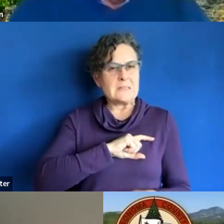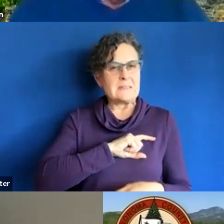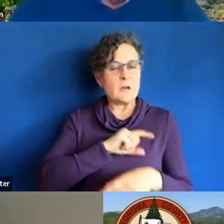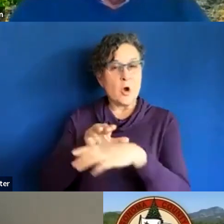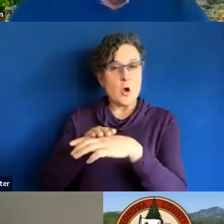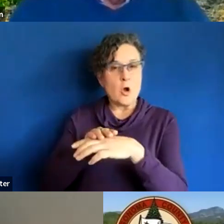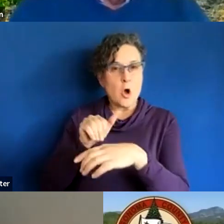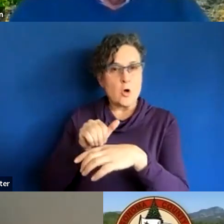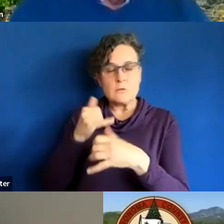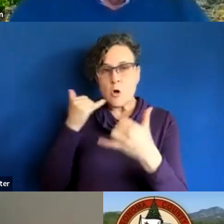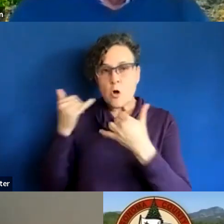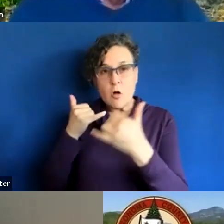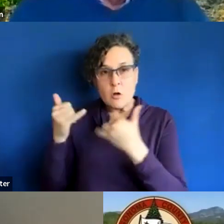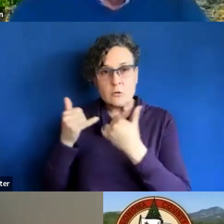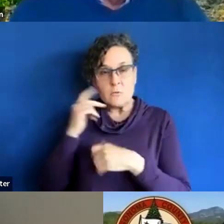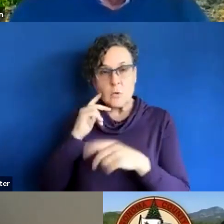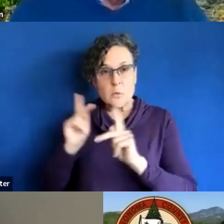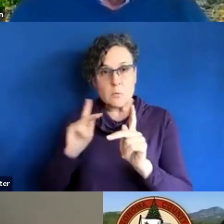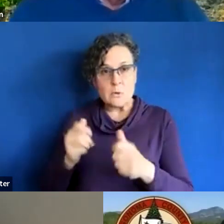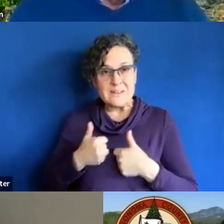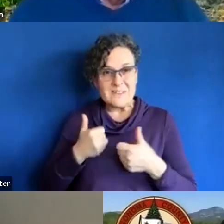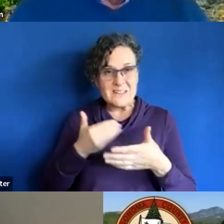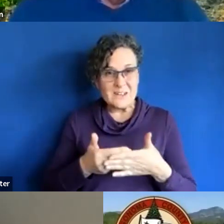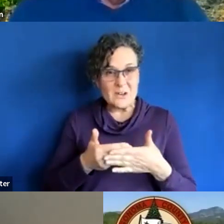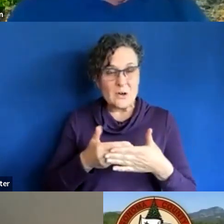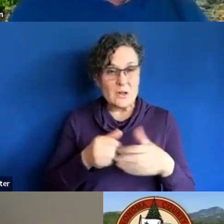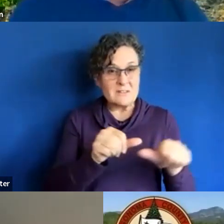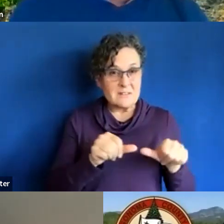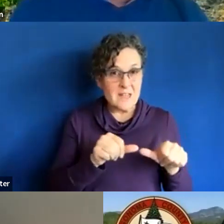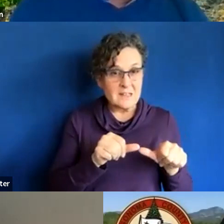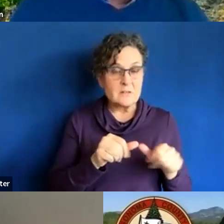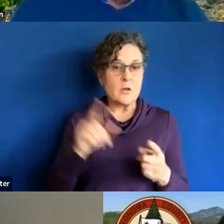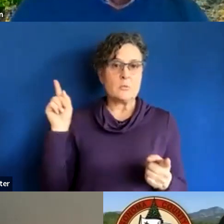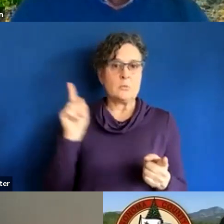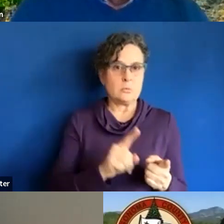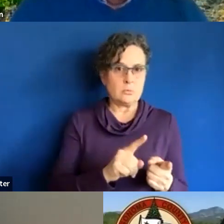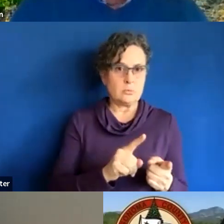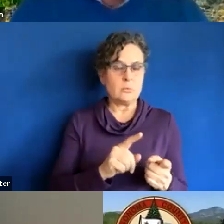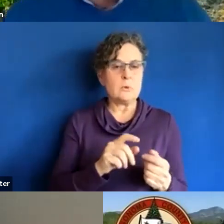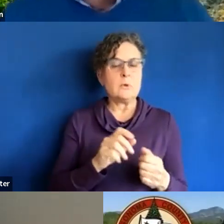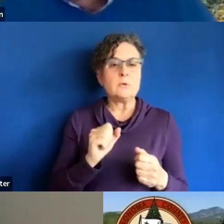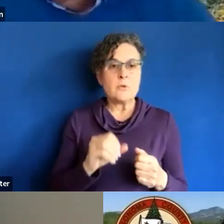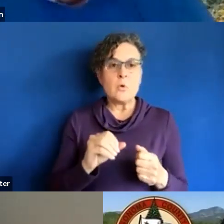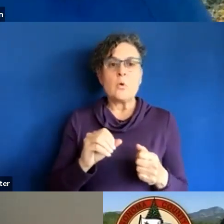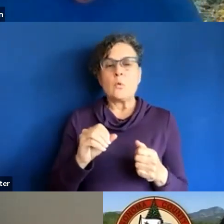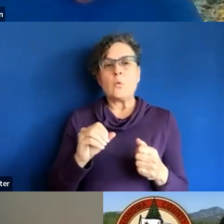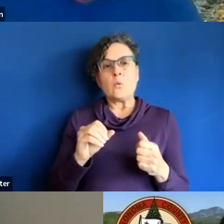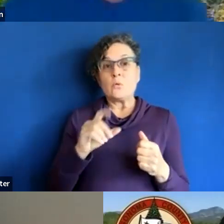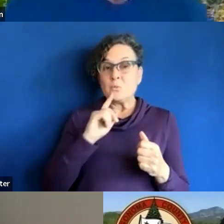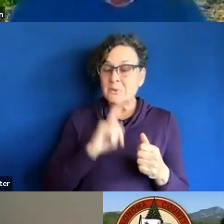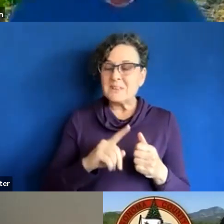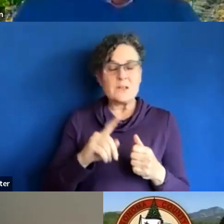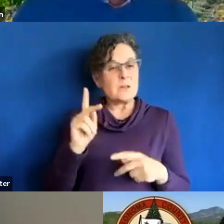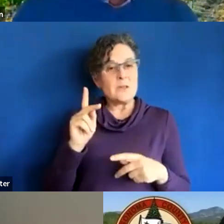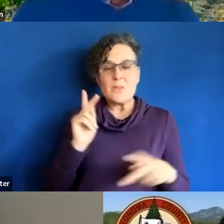hopefully shows folks who might have concerns that these are actually quite stable neighbors. They